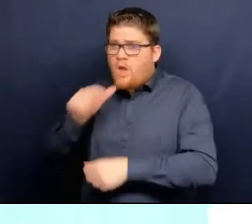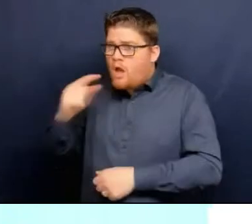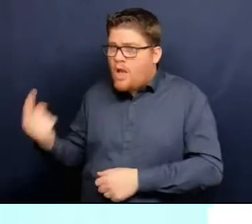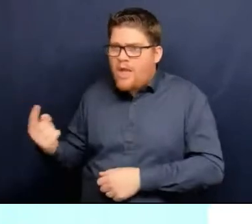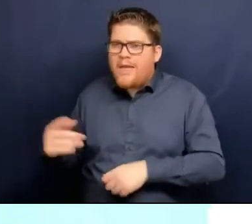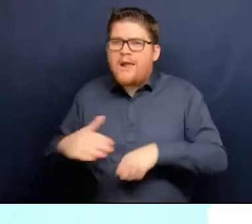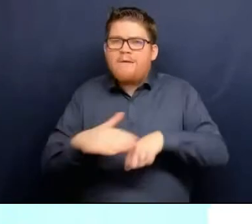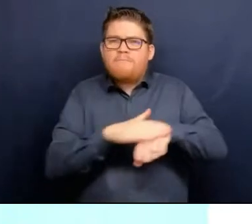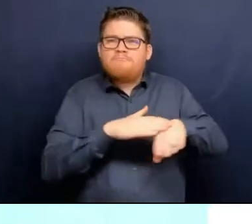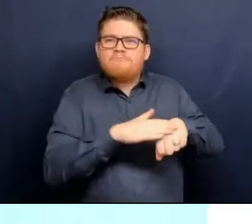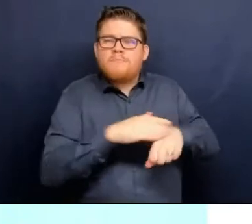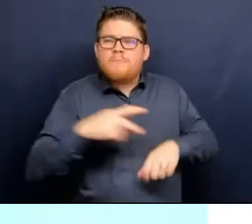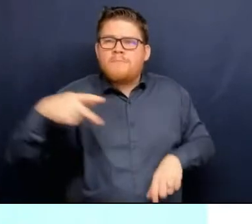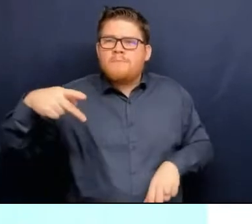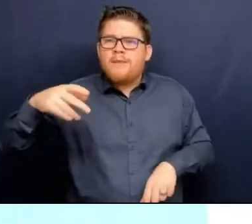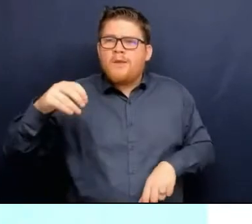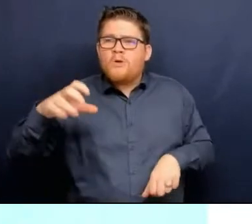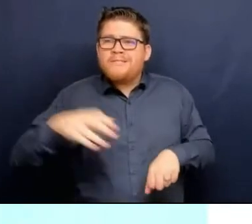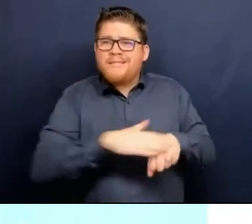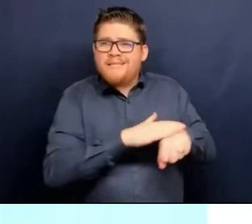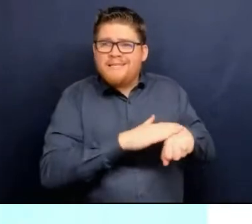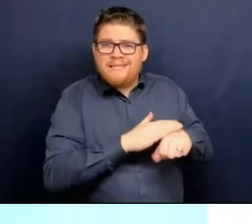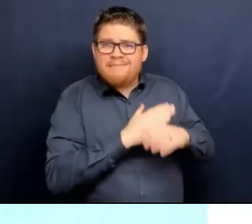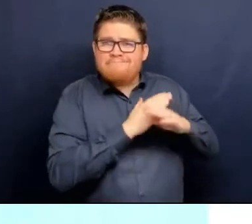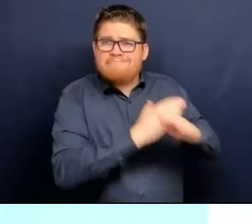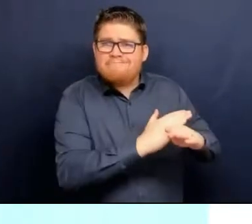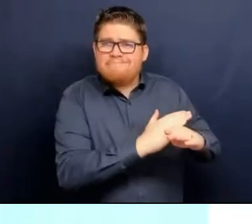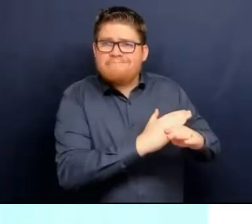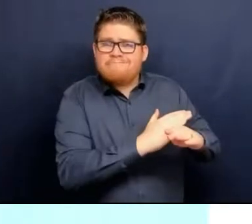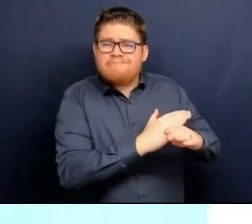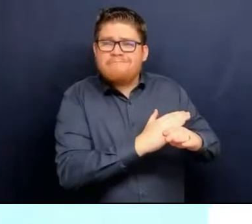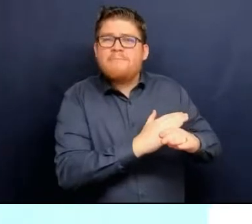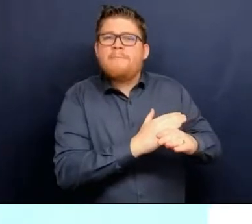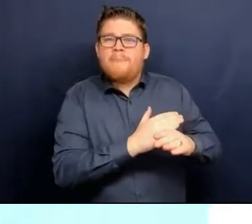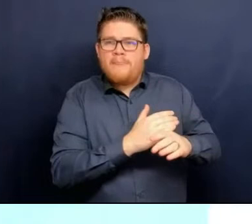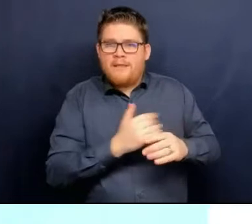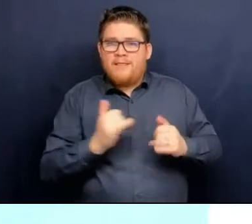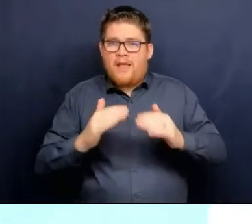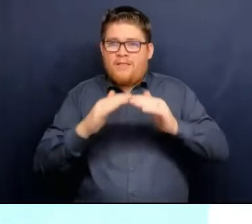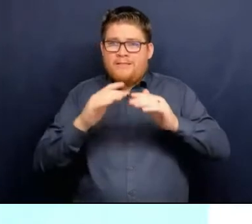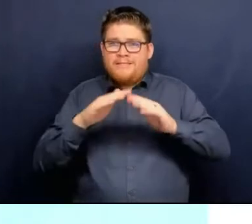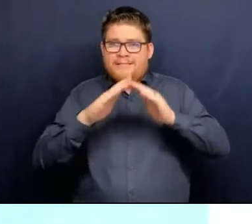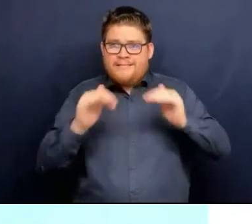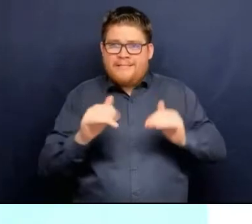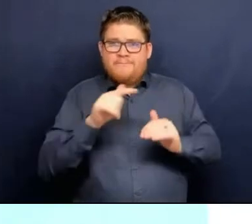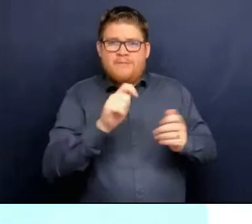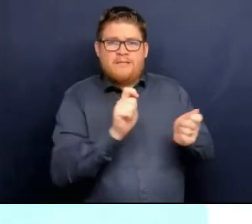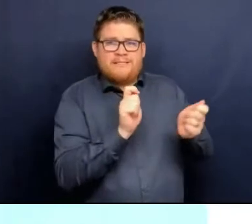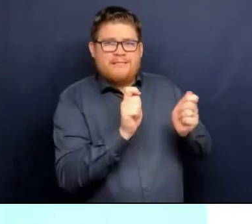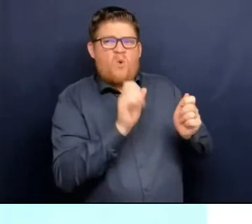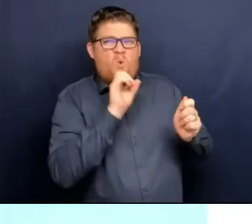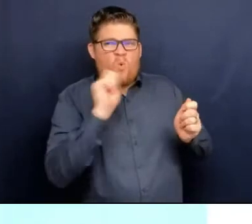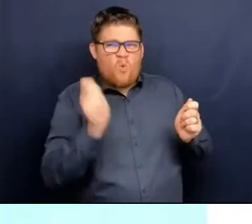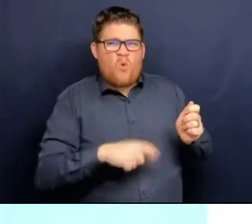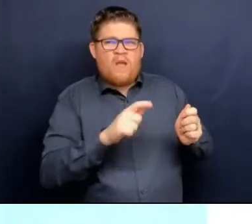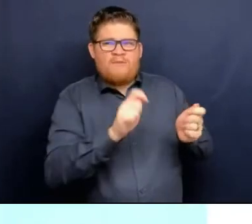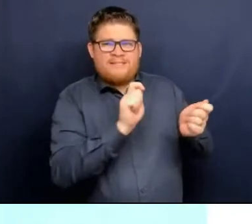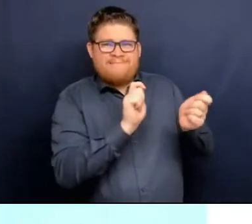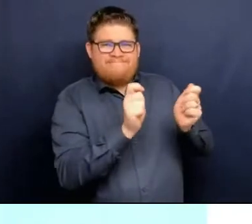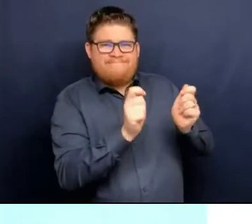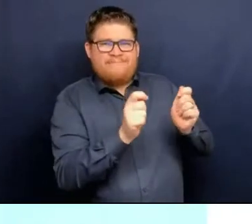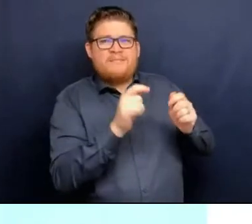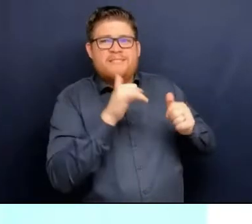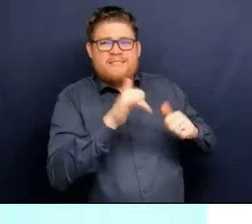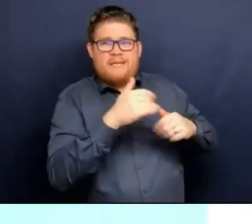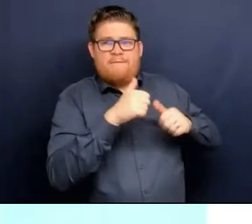currently exists is still archaic and colonial, and we need to work towards changing that as well if we want to realize true success in the action